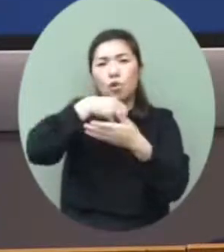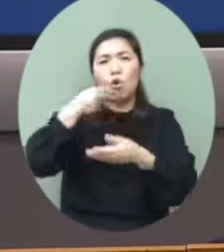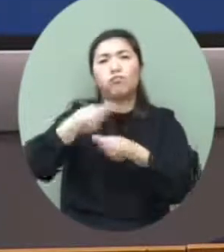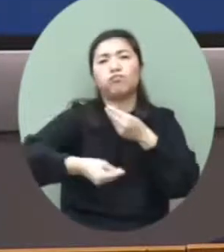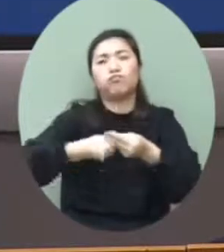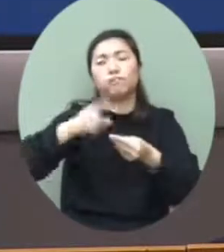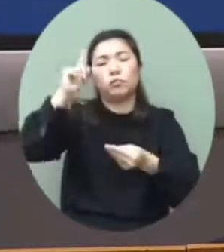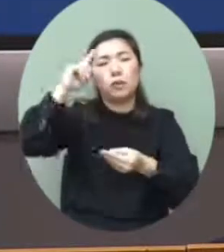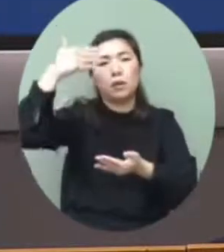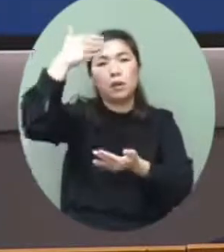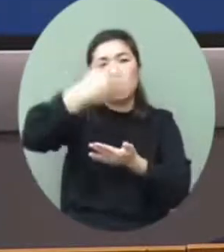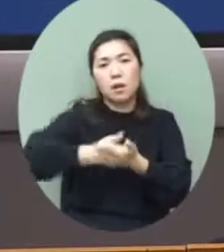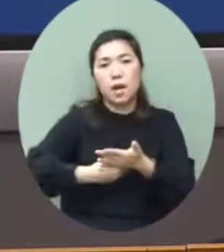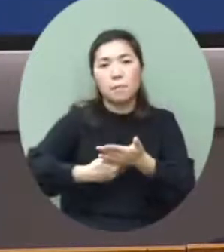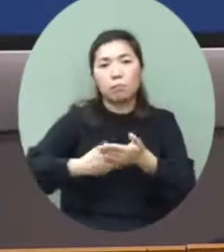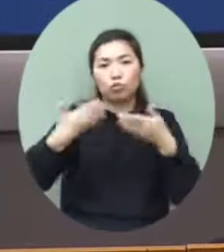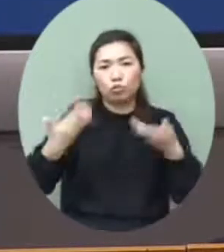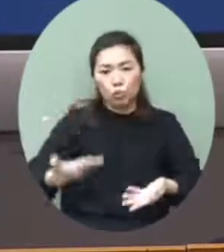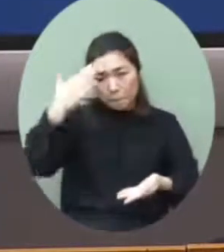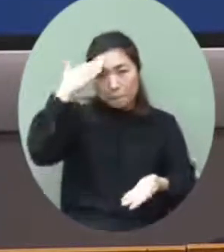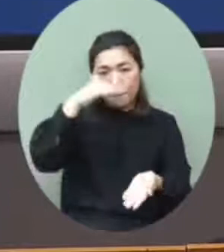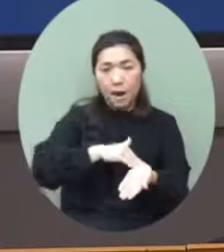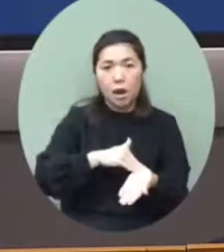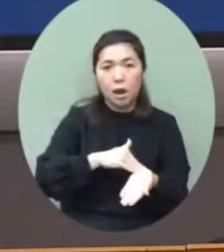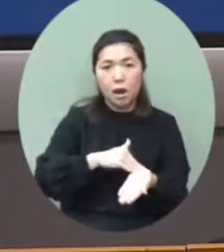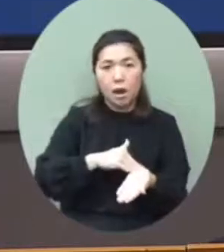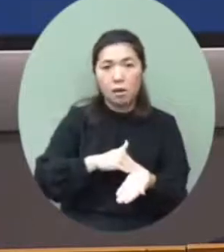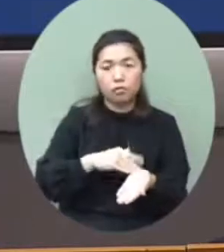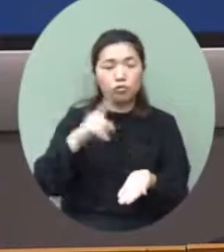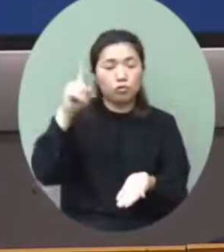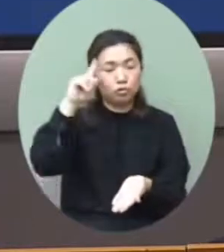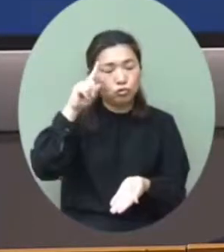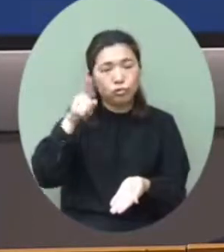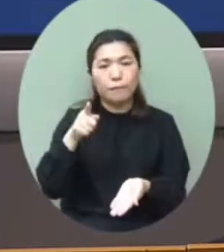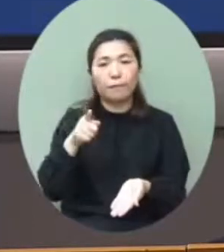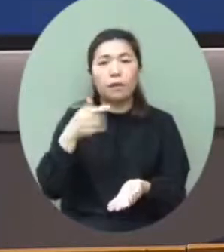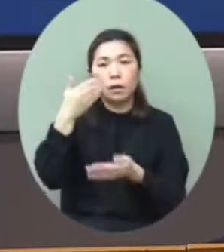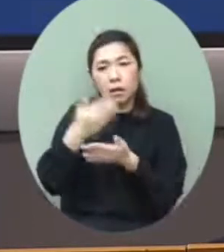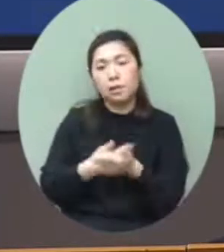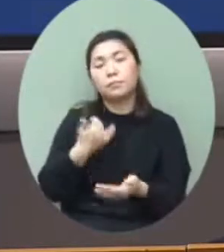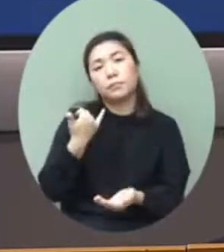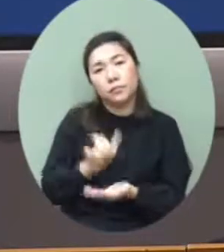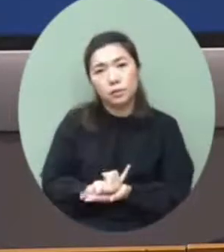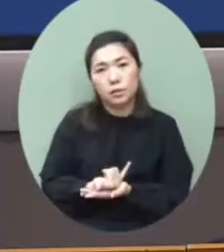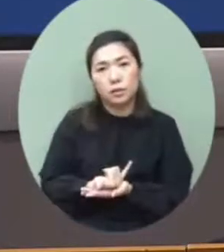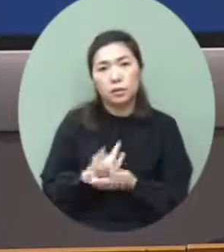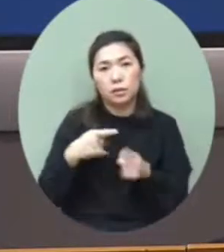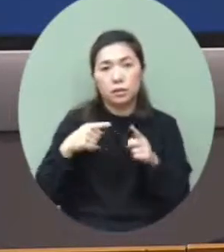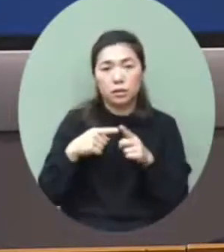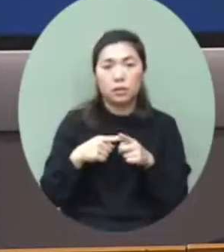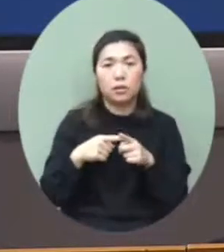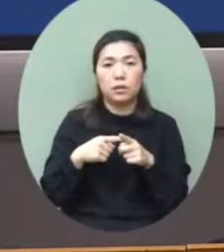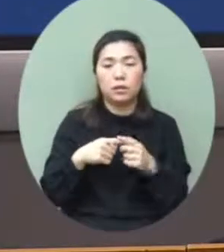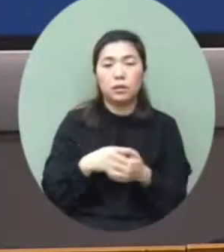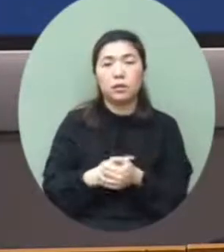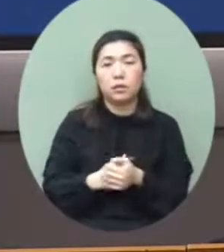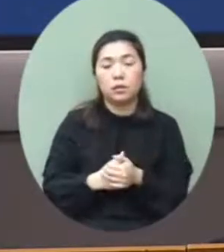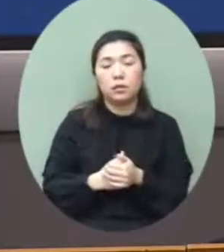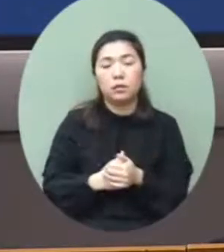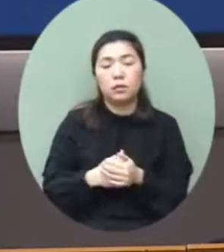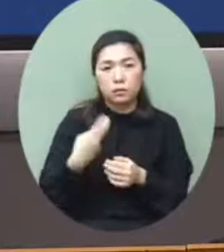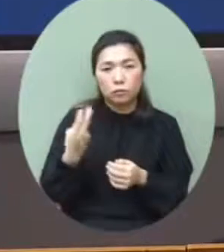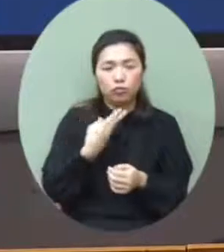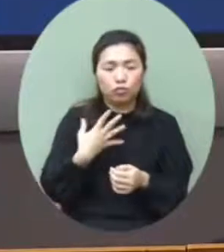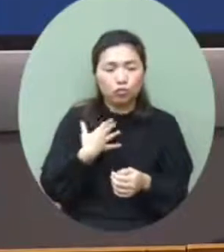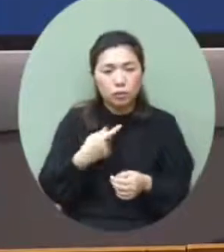as far as possible, to avoid deaths. At any point in time, we need to revise, review, and adjust our policy